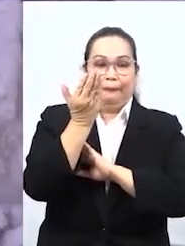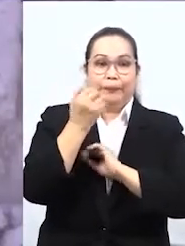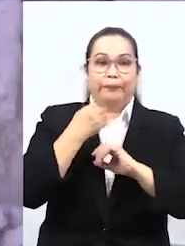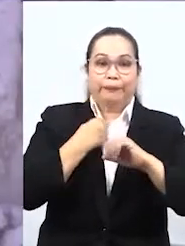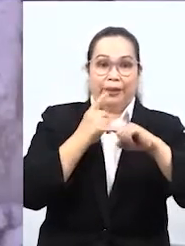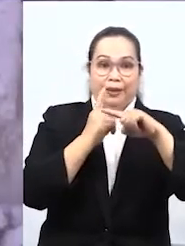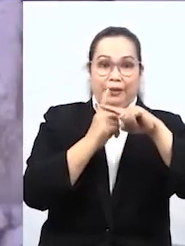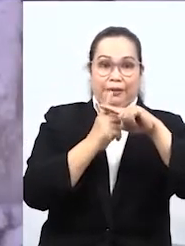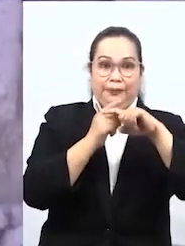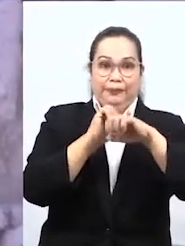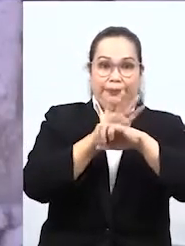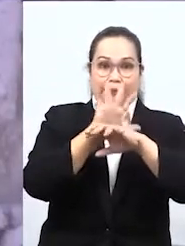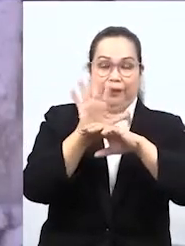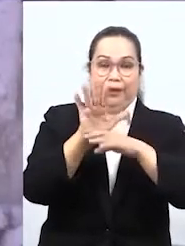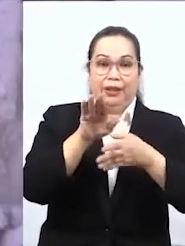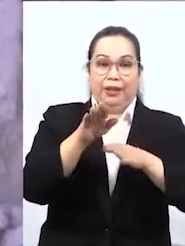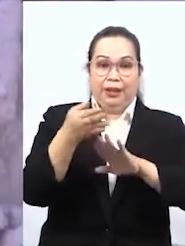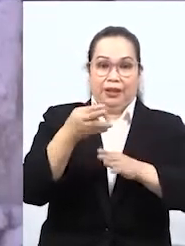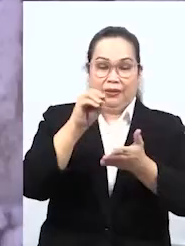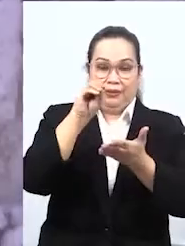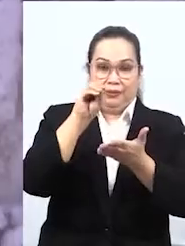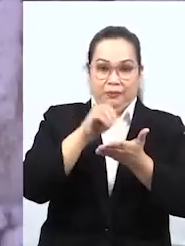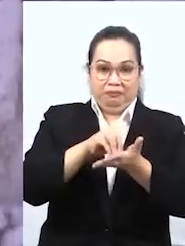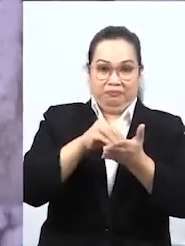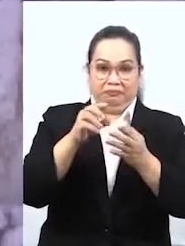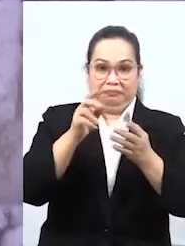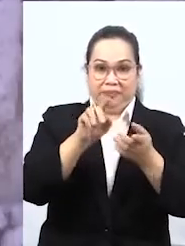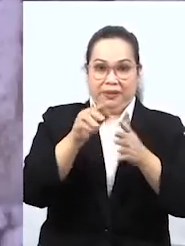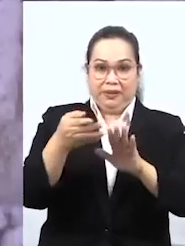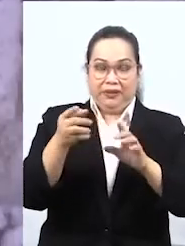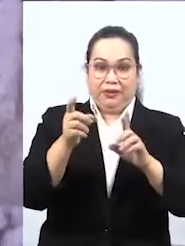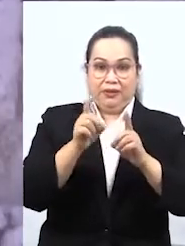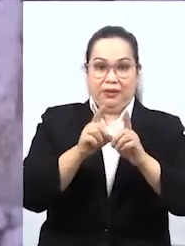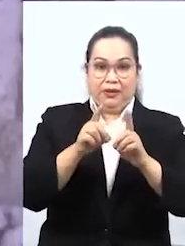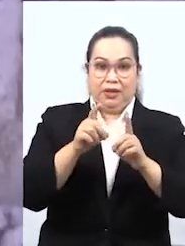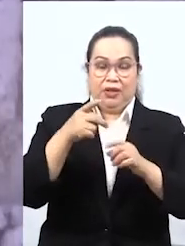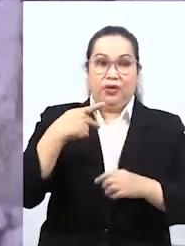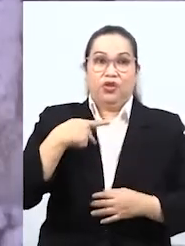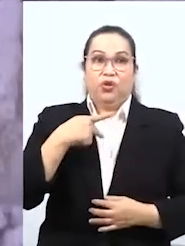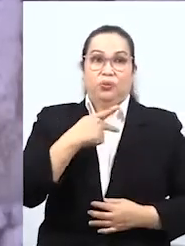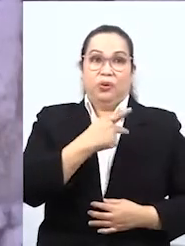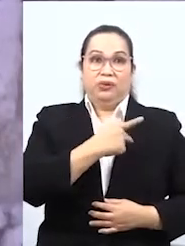suspect on his death certificate with community acquired